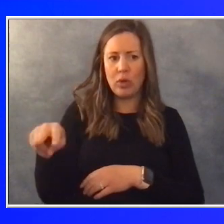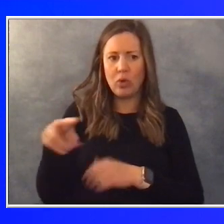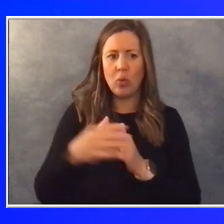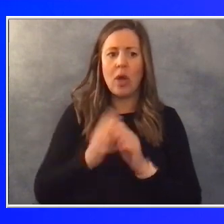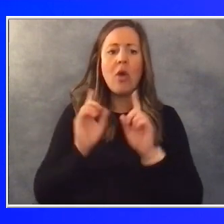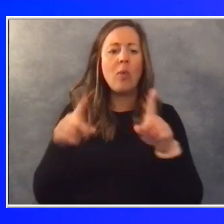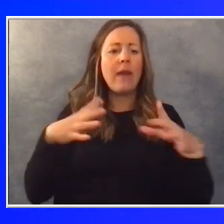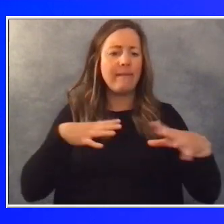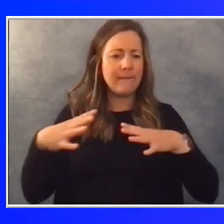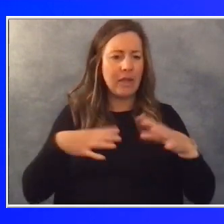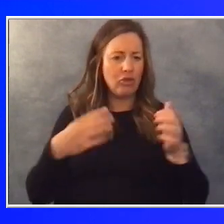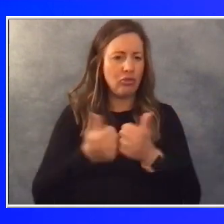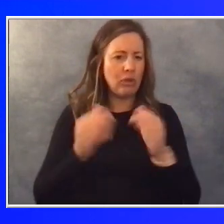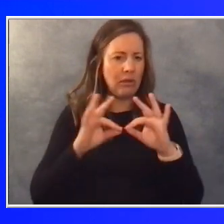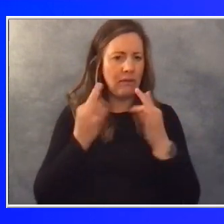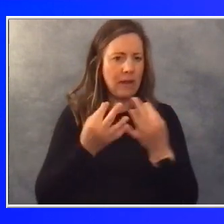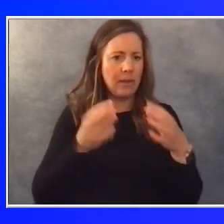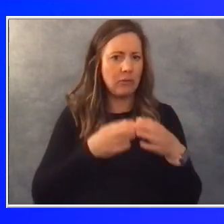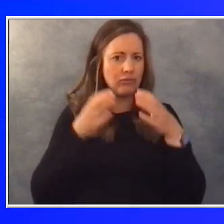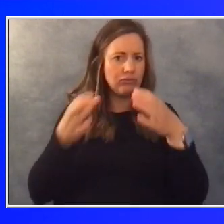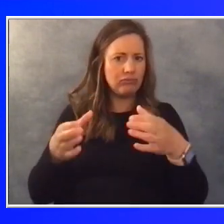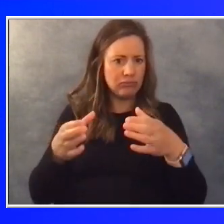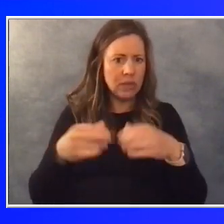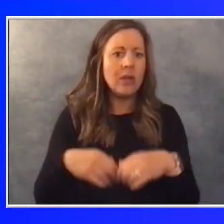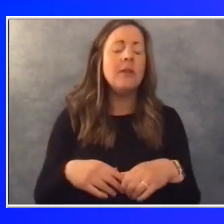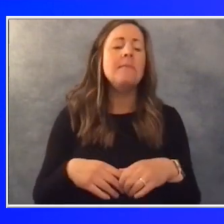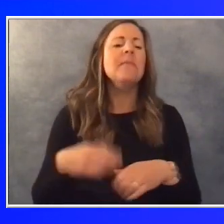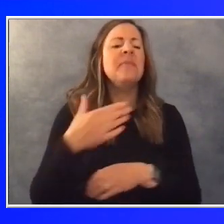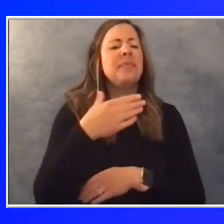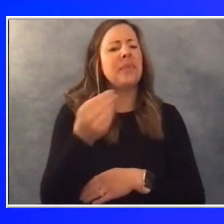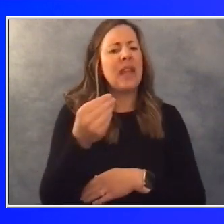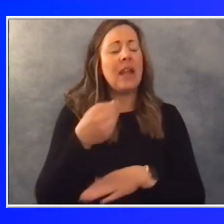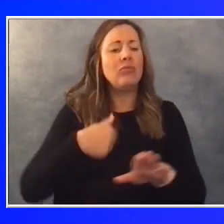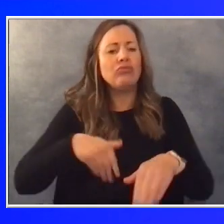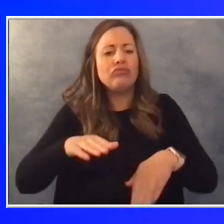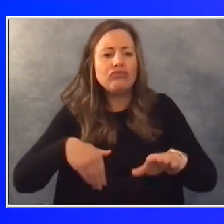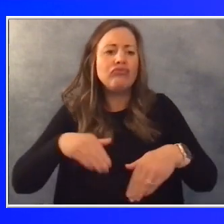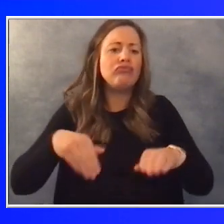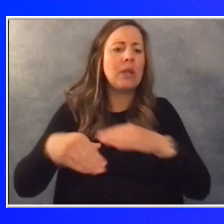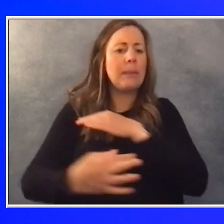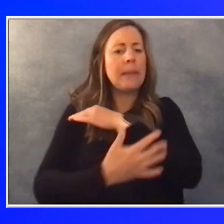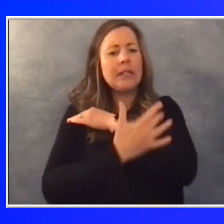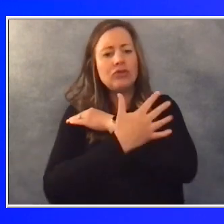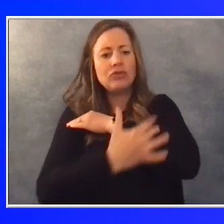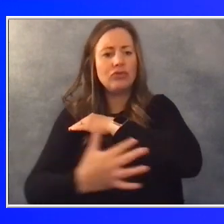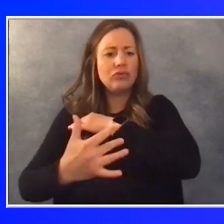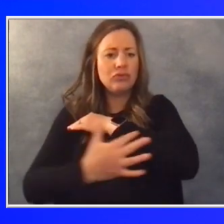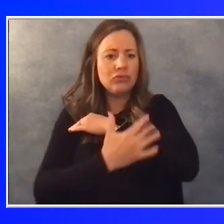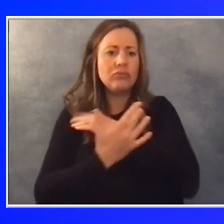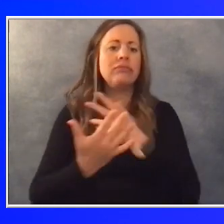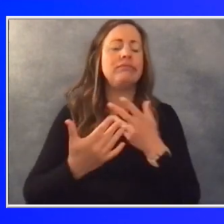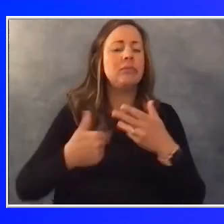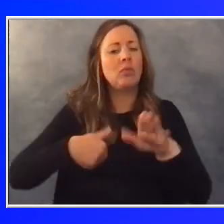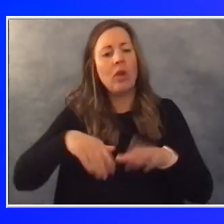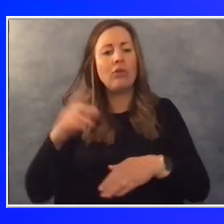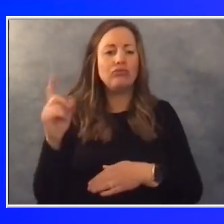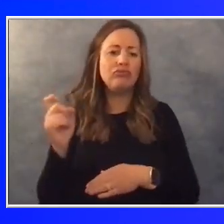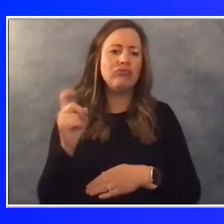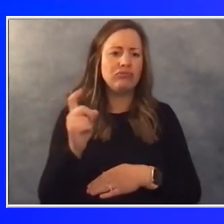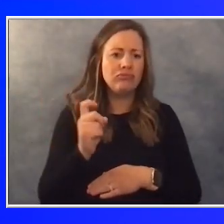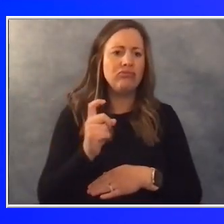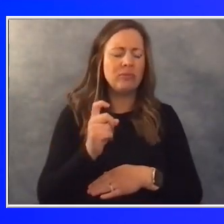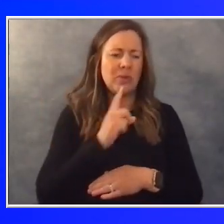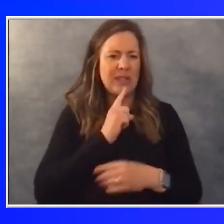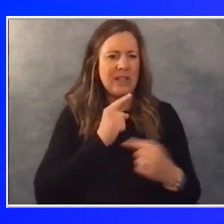the family to Cape Hatteras, and walking around on the beach was really difficult, and I was